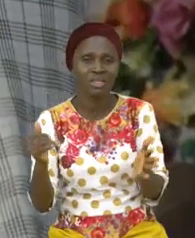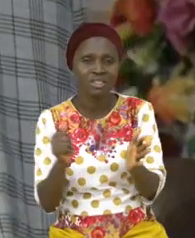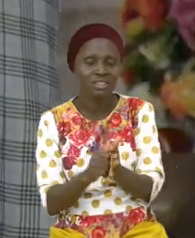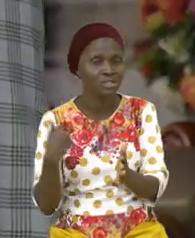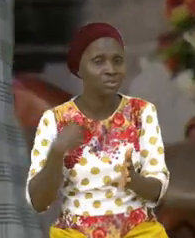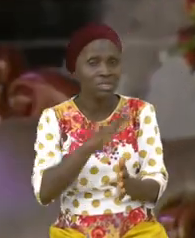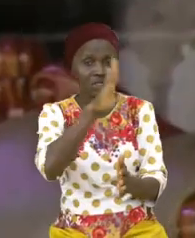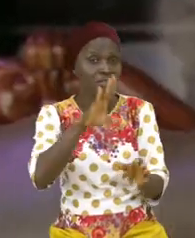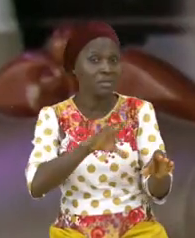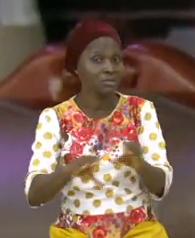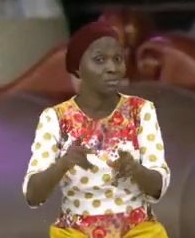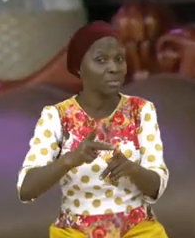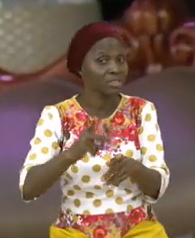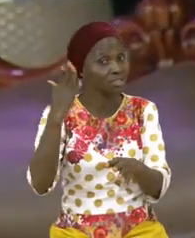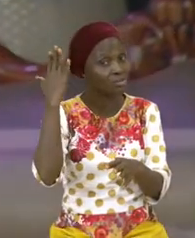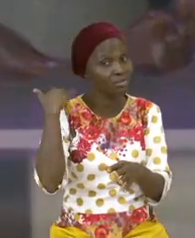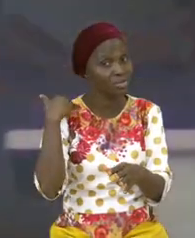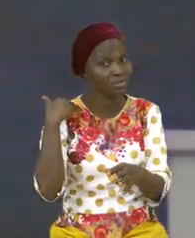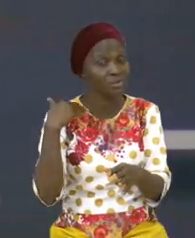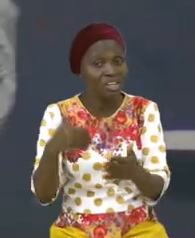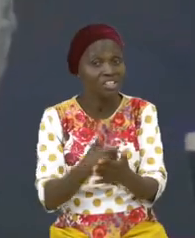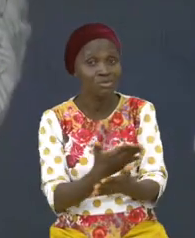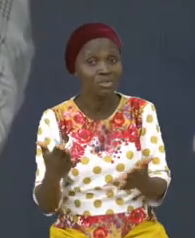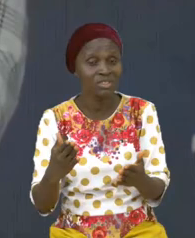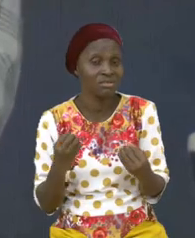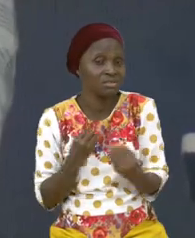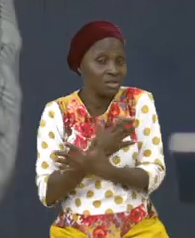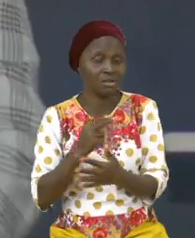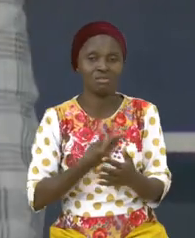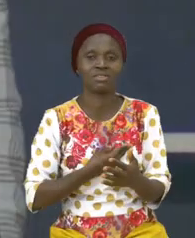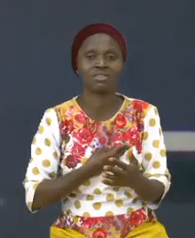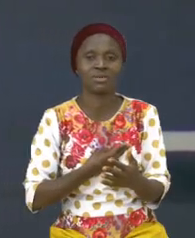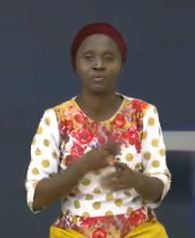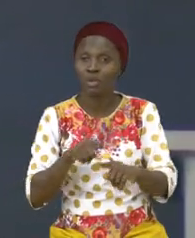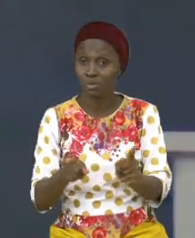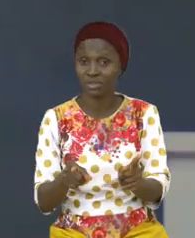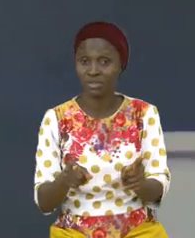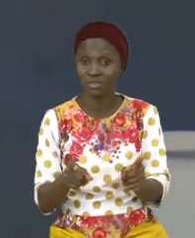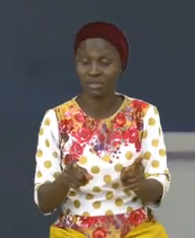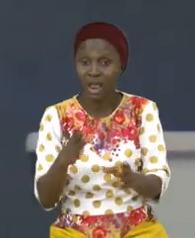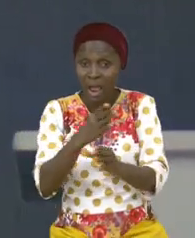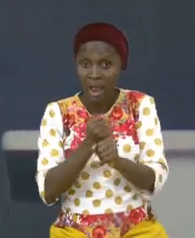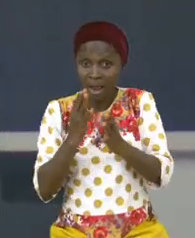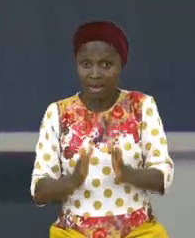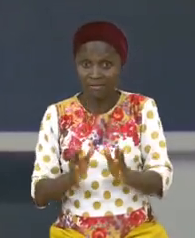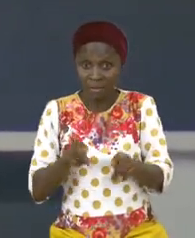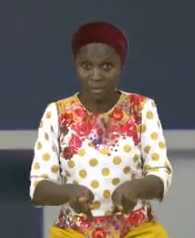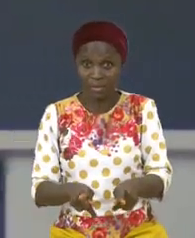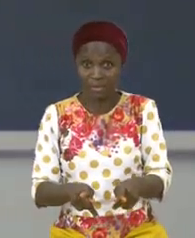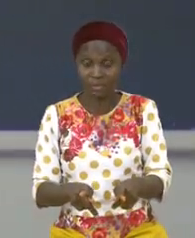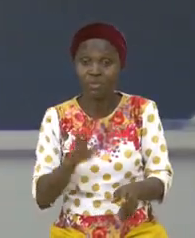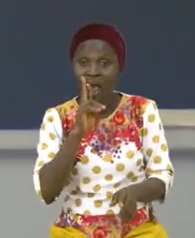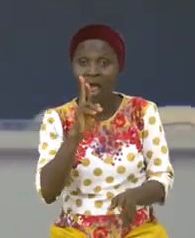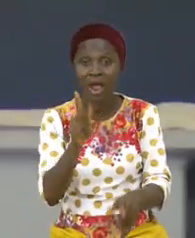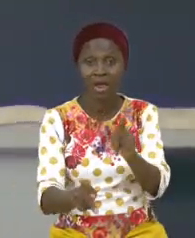never did before. New things scare us. But achievers are the